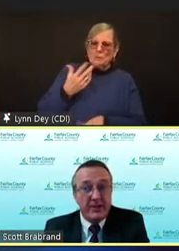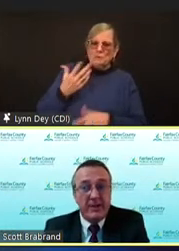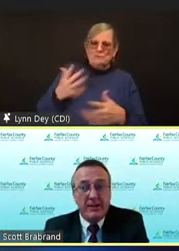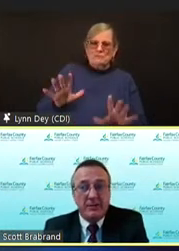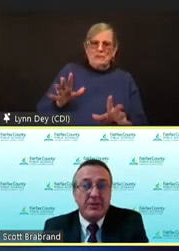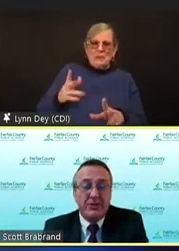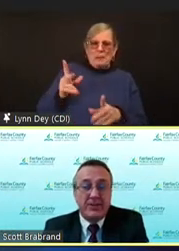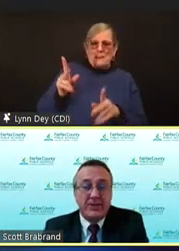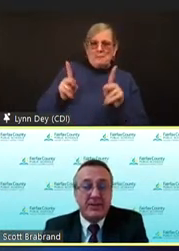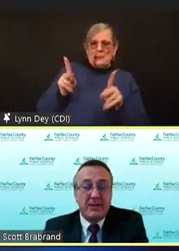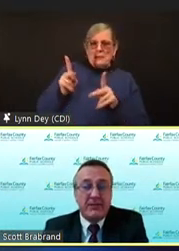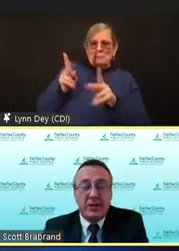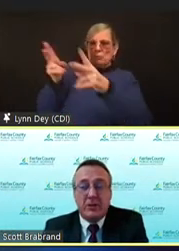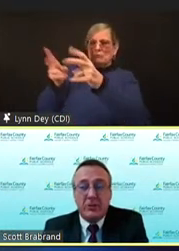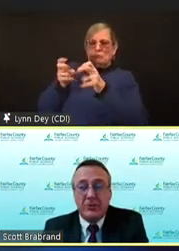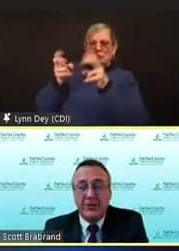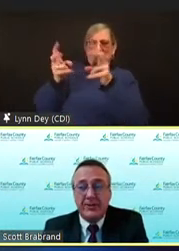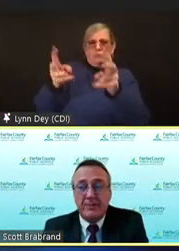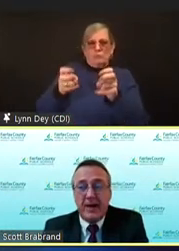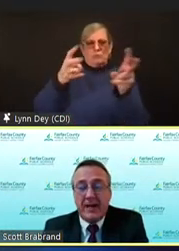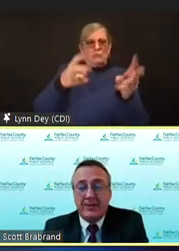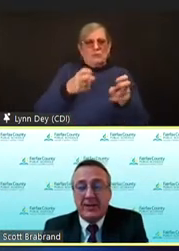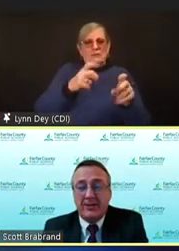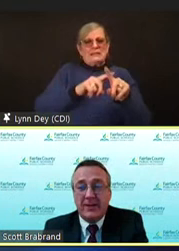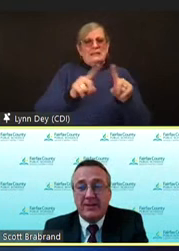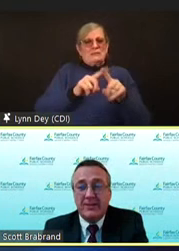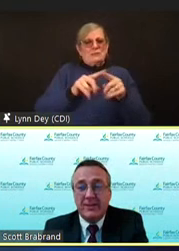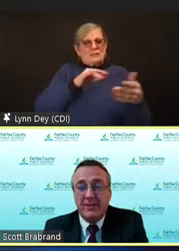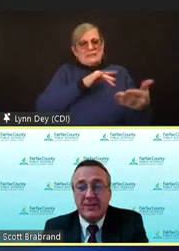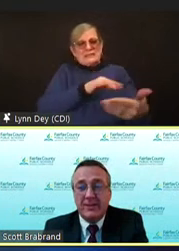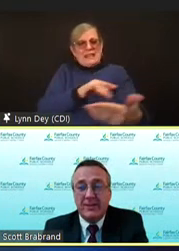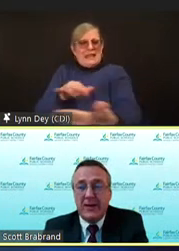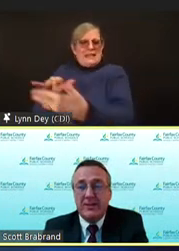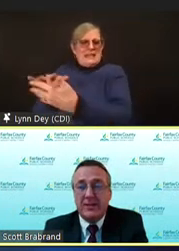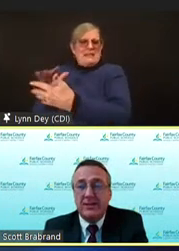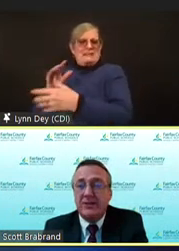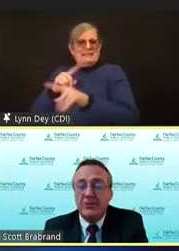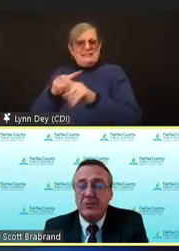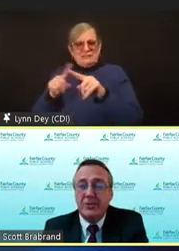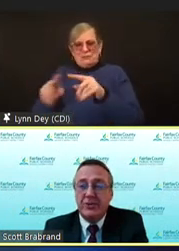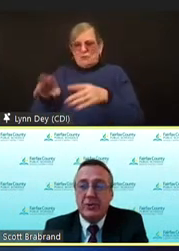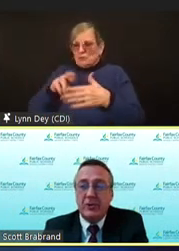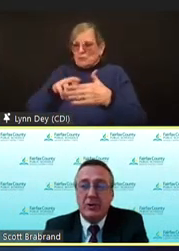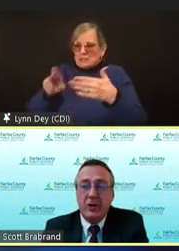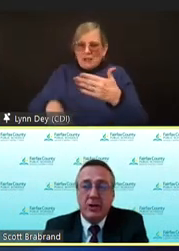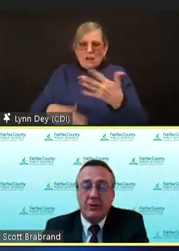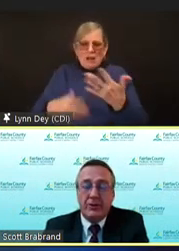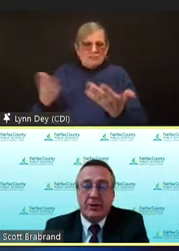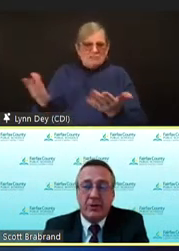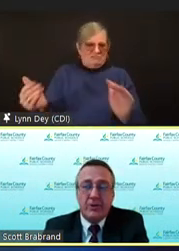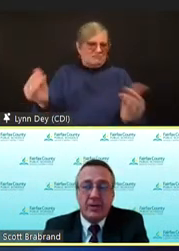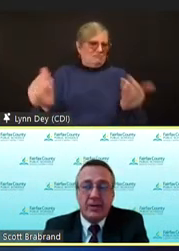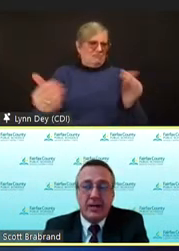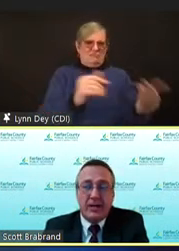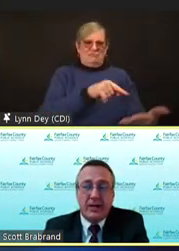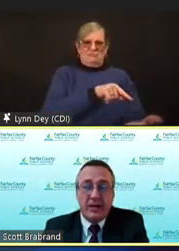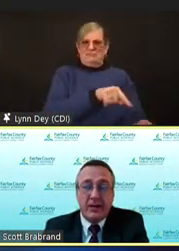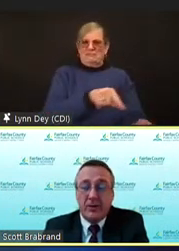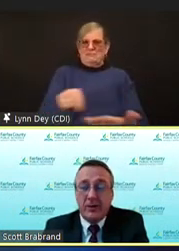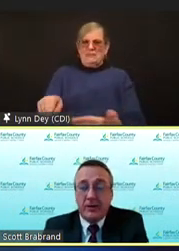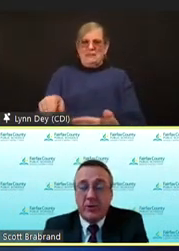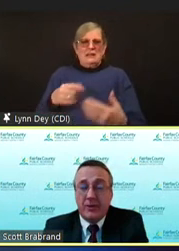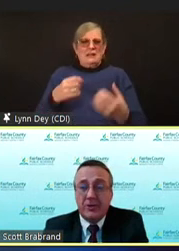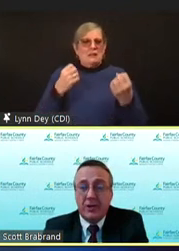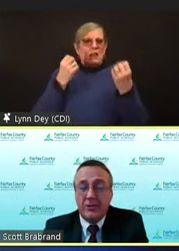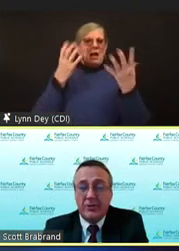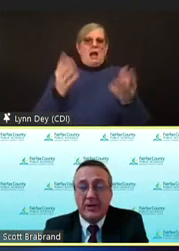studies suggesting different conclusions to mask. And I think this is one of the things that continues to stir the community here